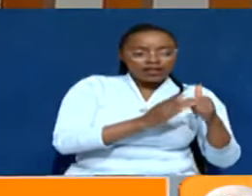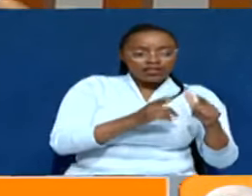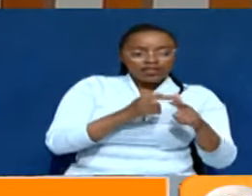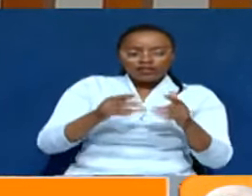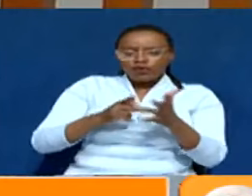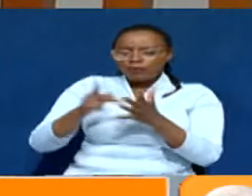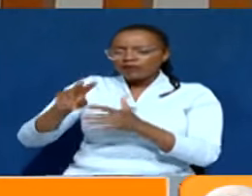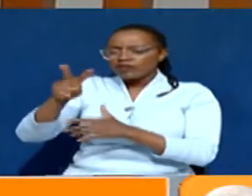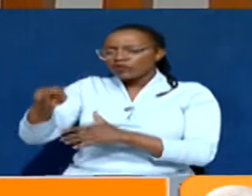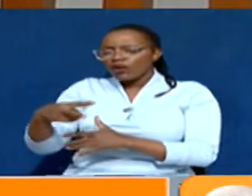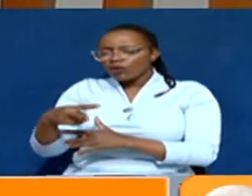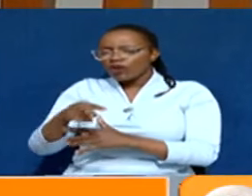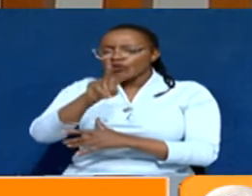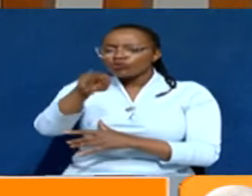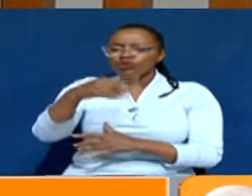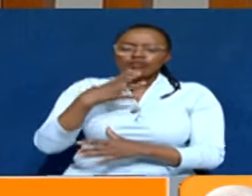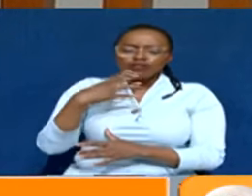paid